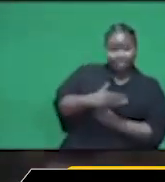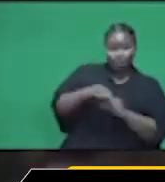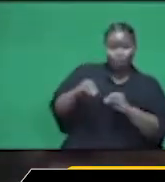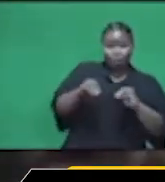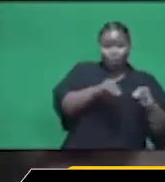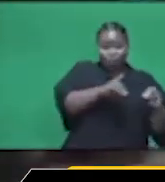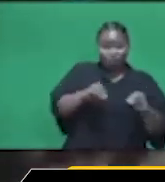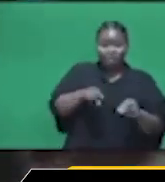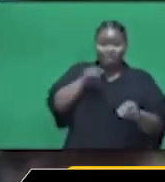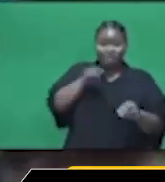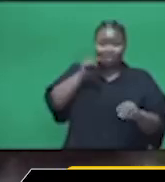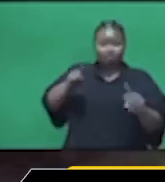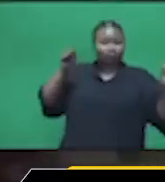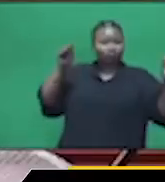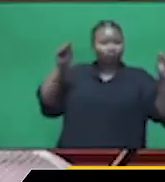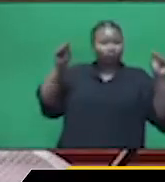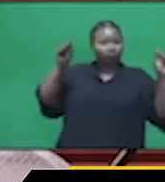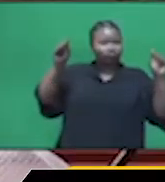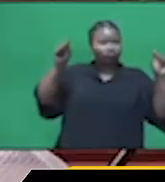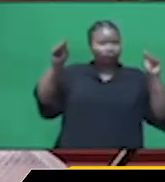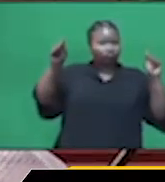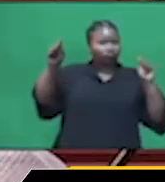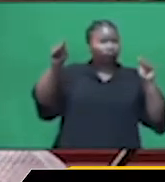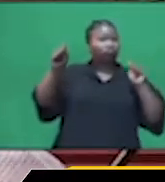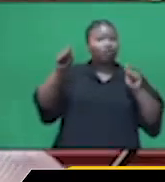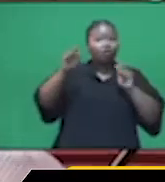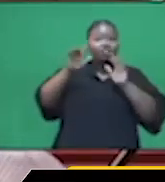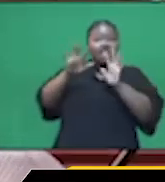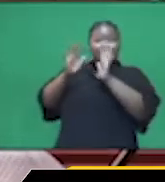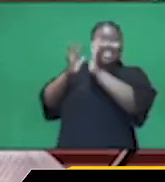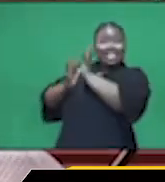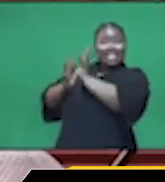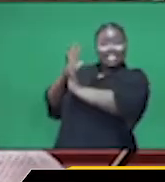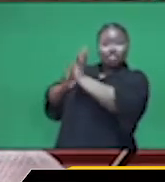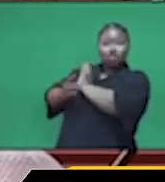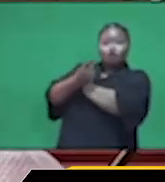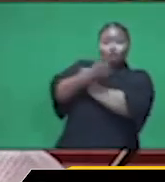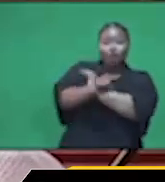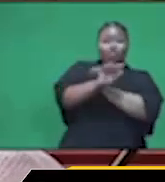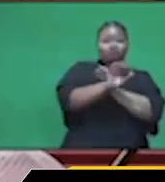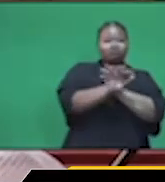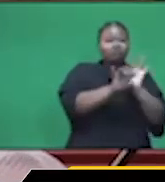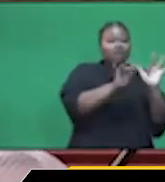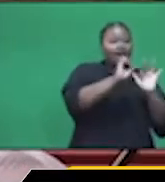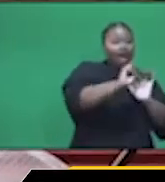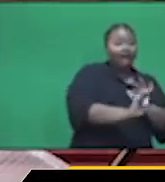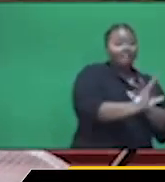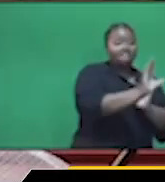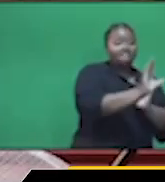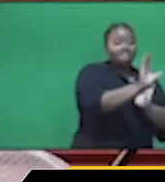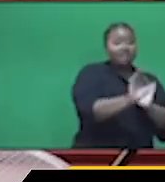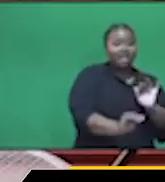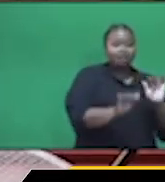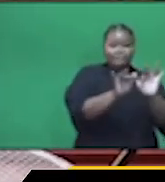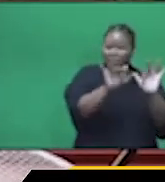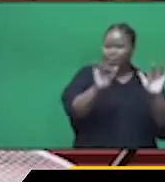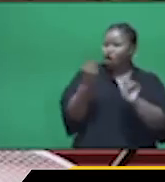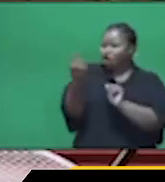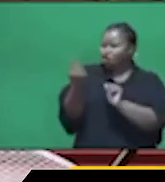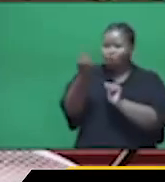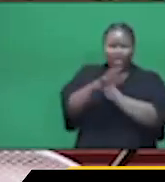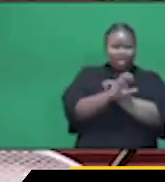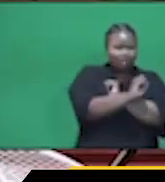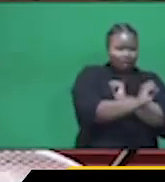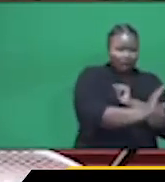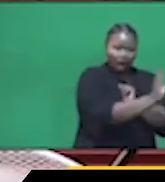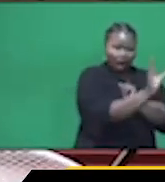will change the course of history for the African people, not only in the continent but also in